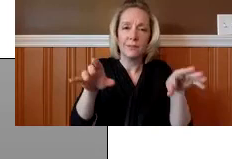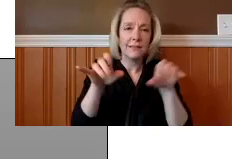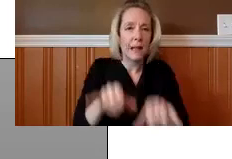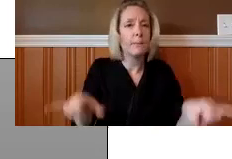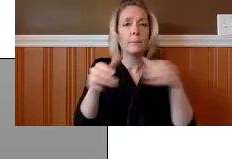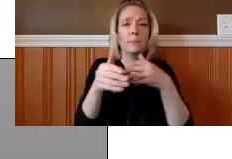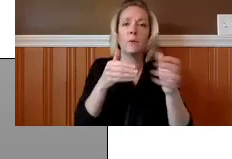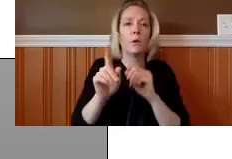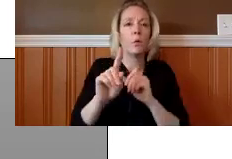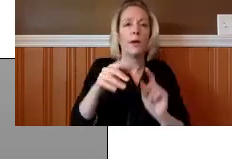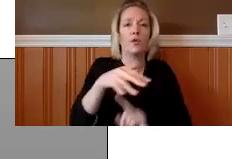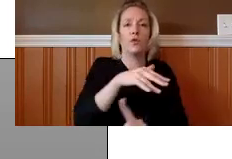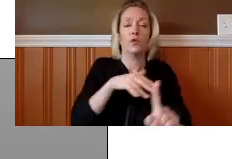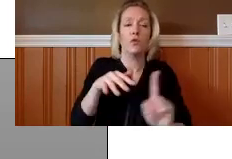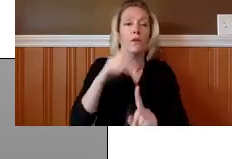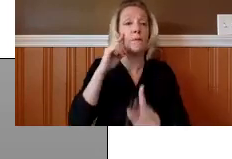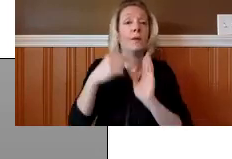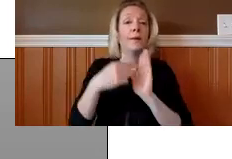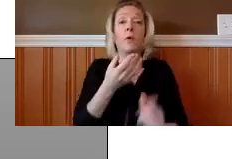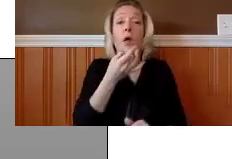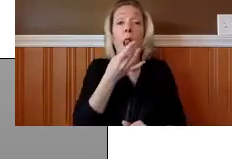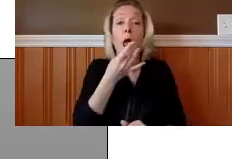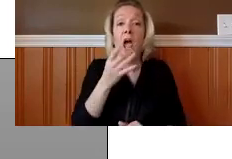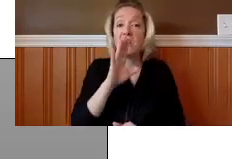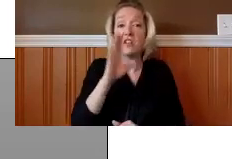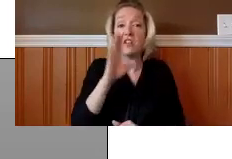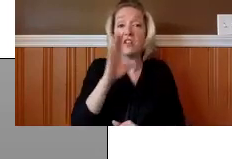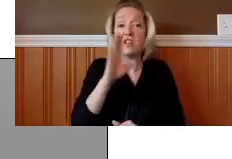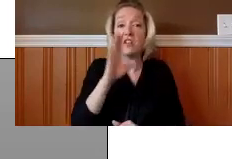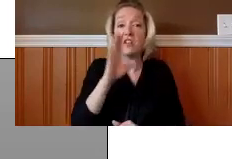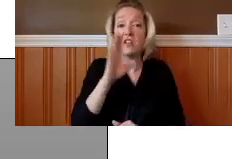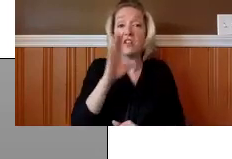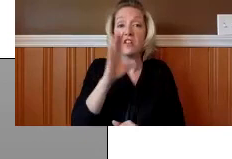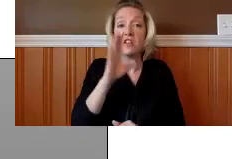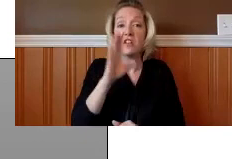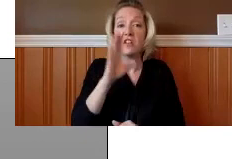Does light never impact them in any way with using their vision?